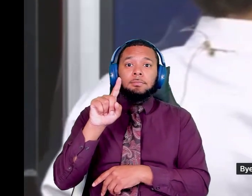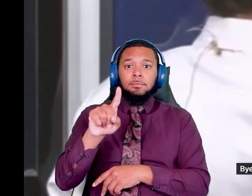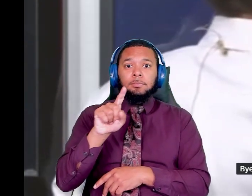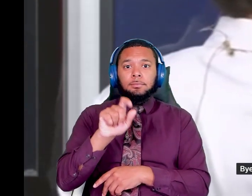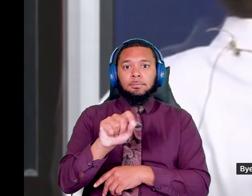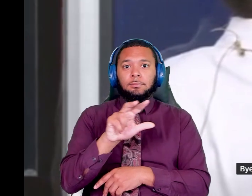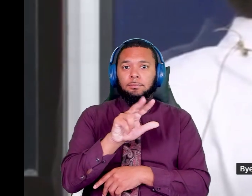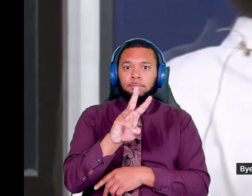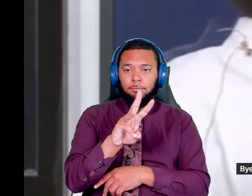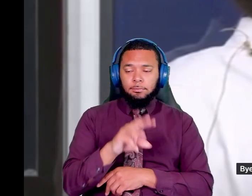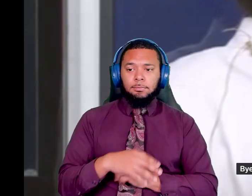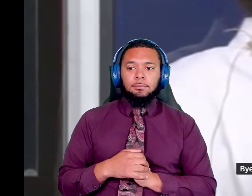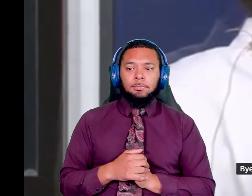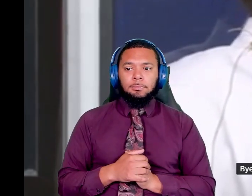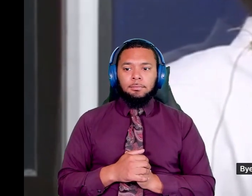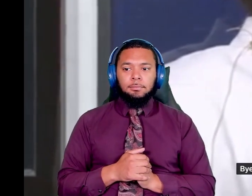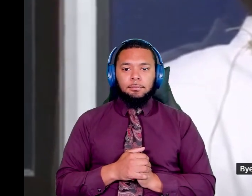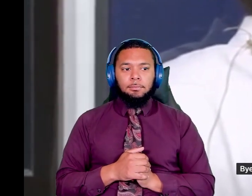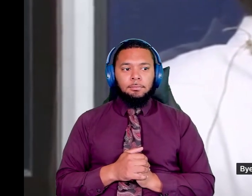$1.36.